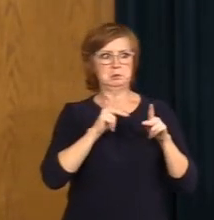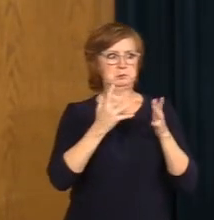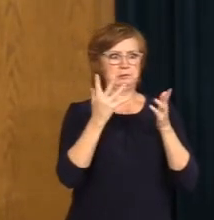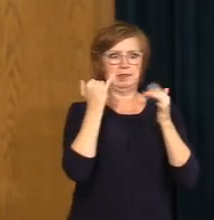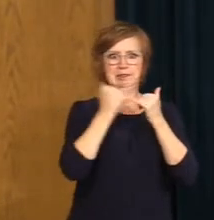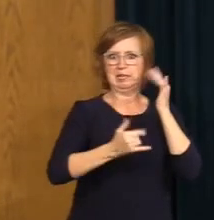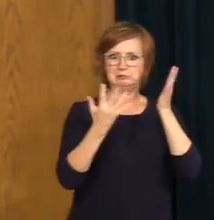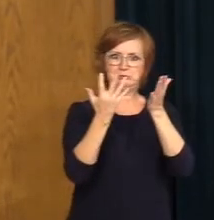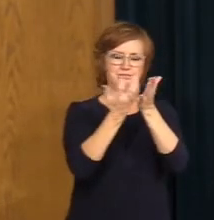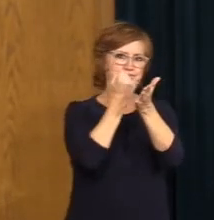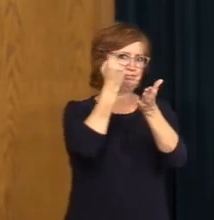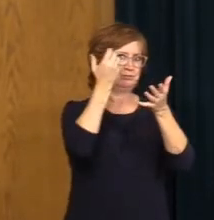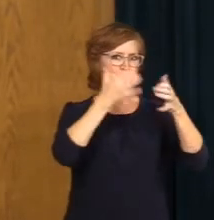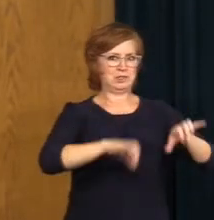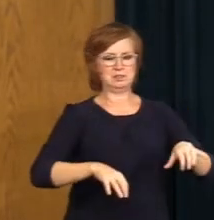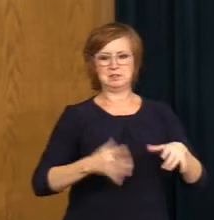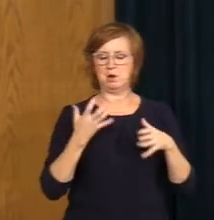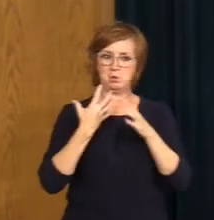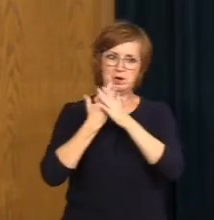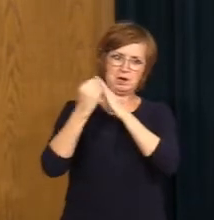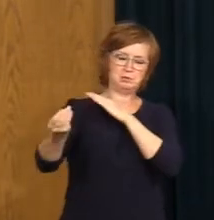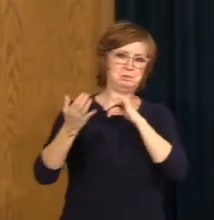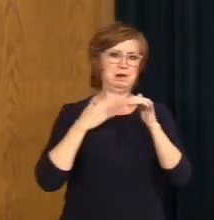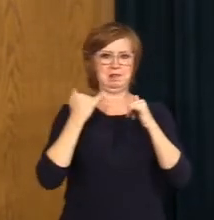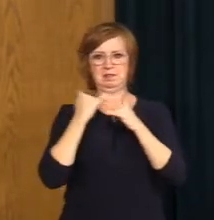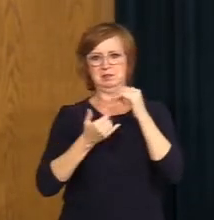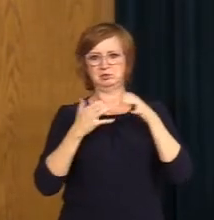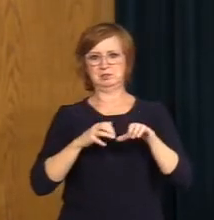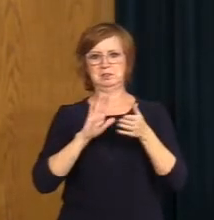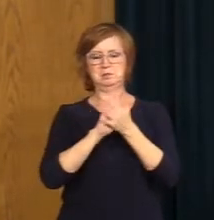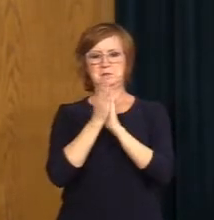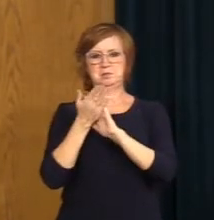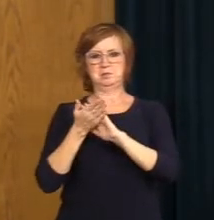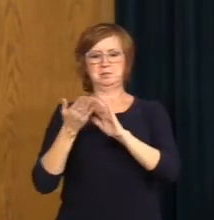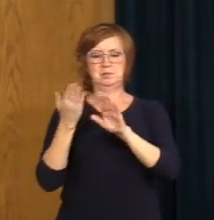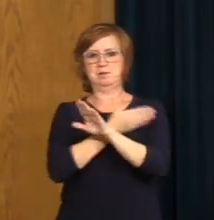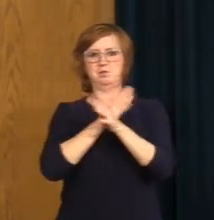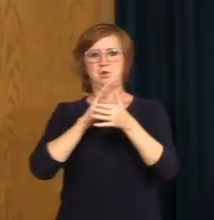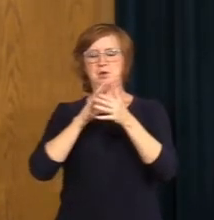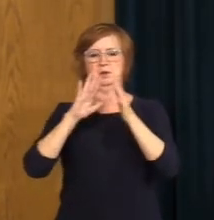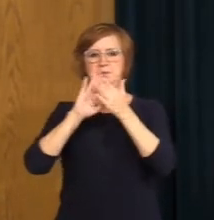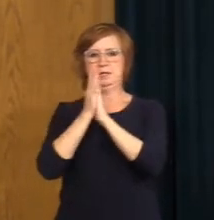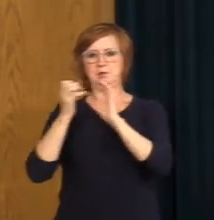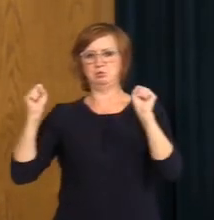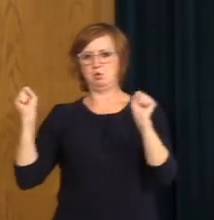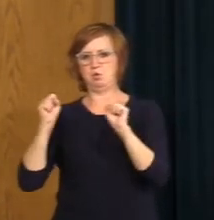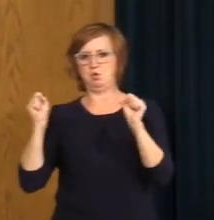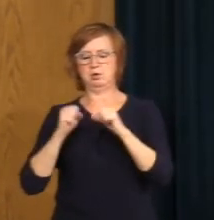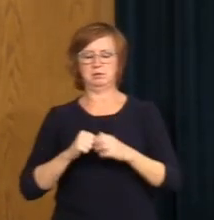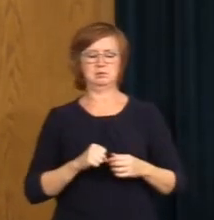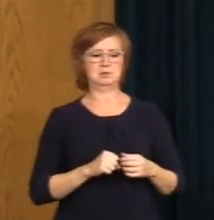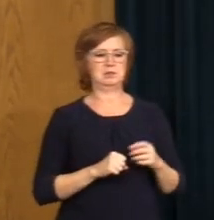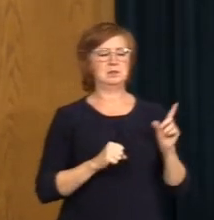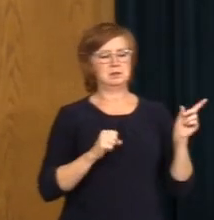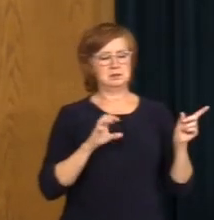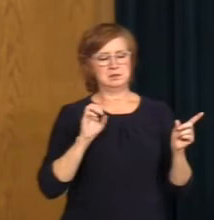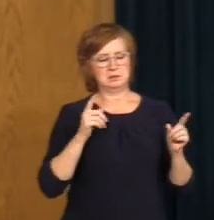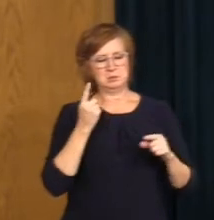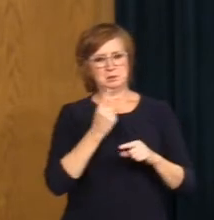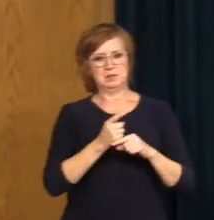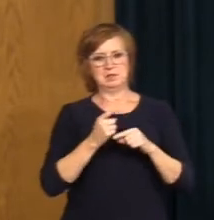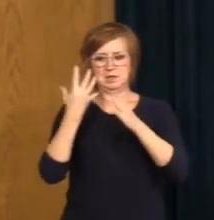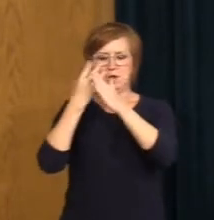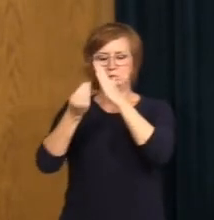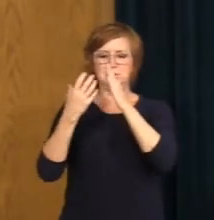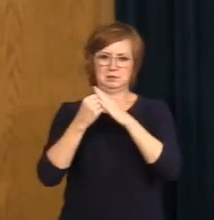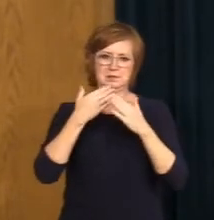get one last kind of weekend out there if they can? So again, outdoor activities are better than indoors, and we've seen that